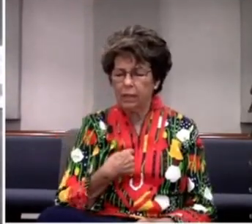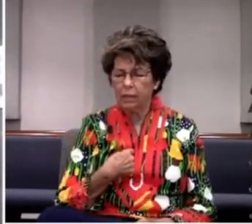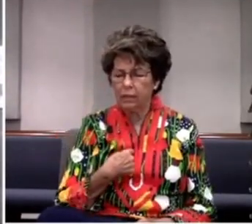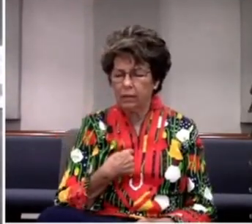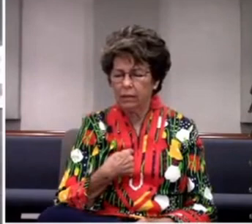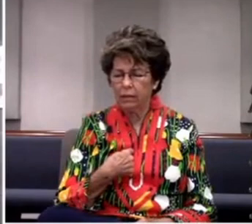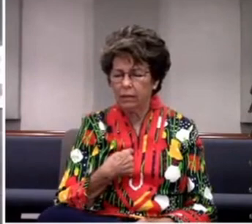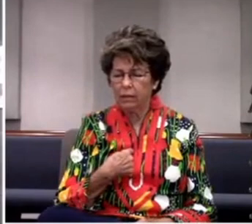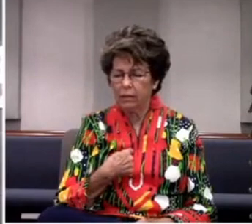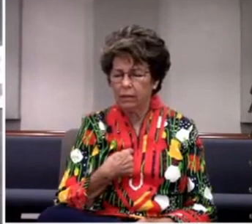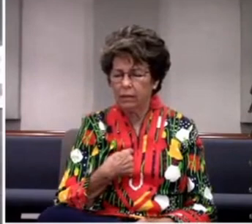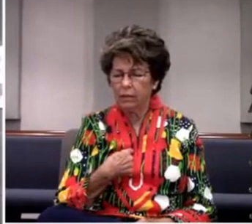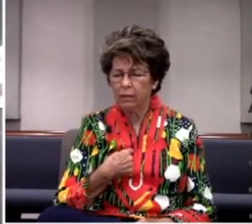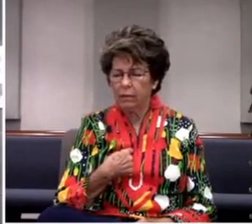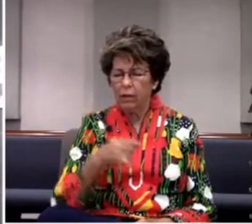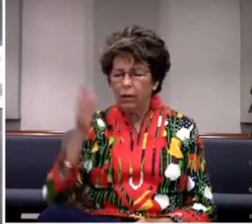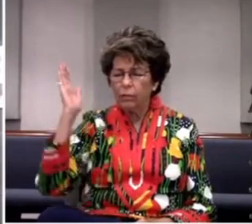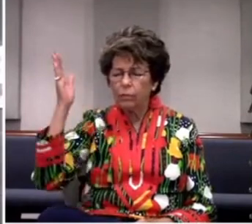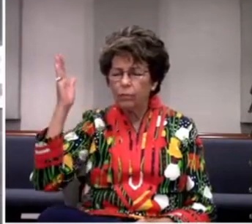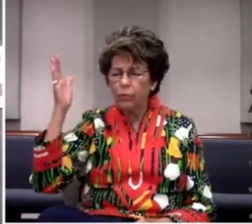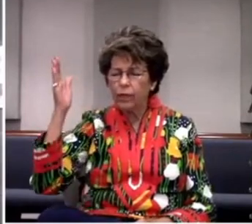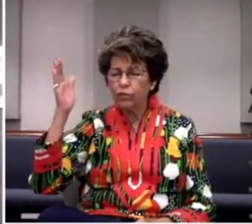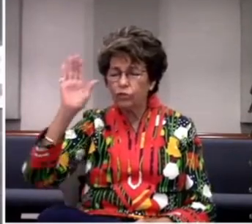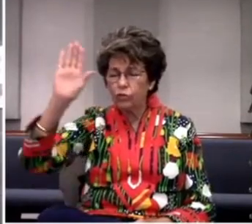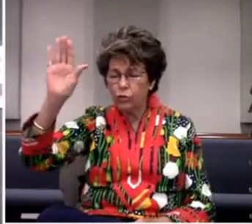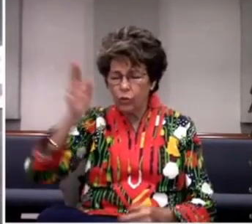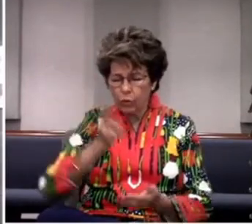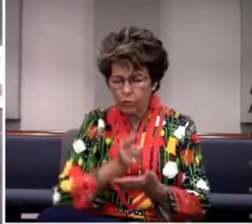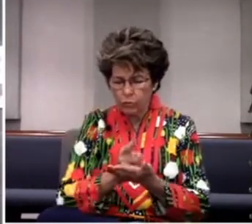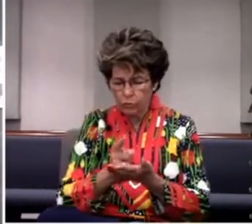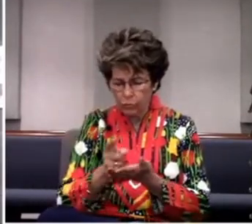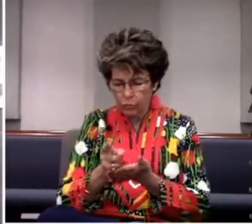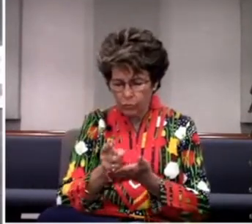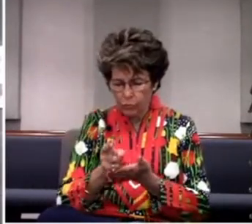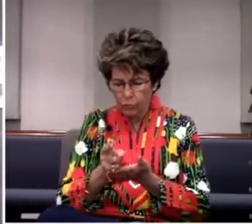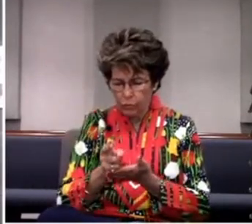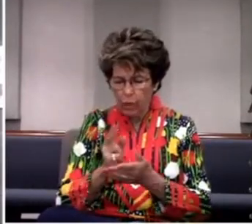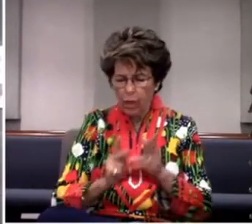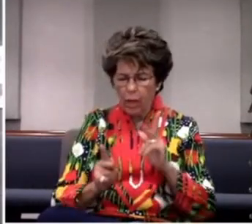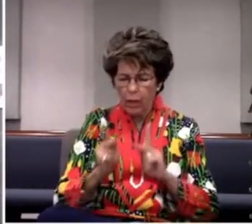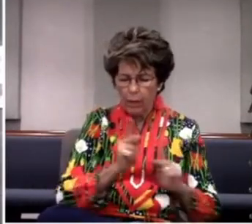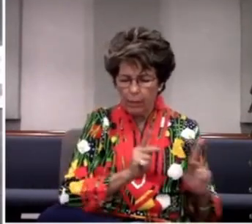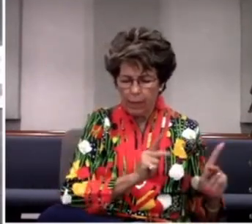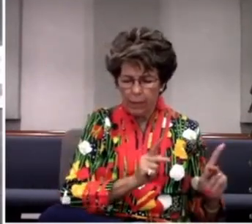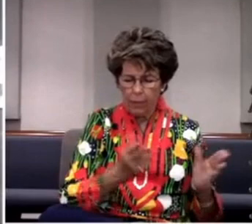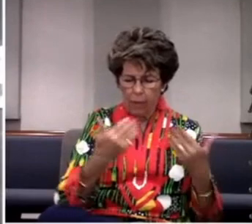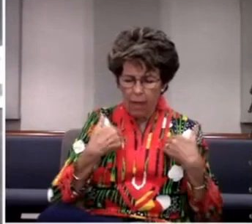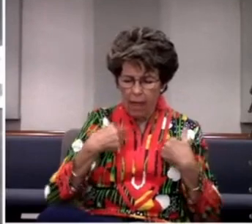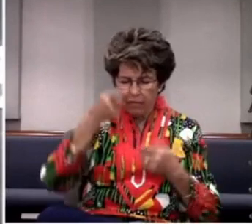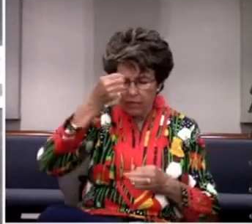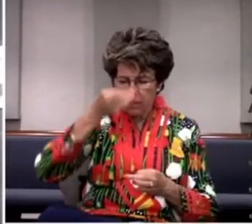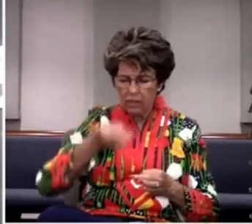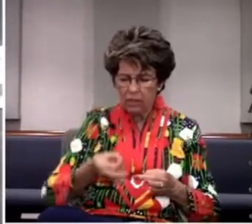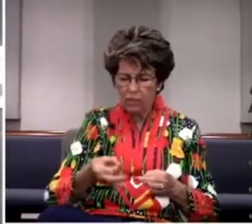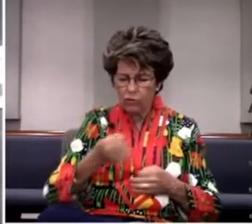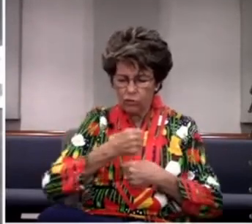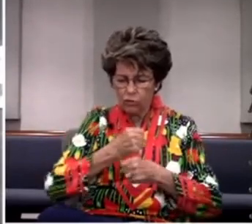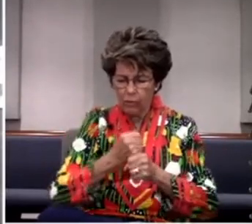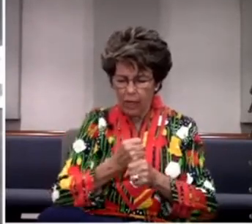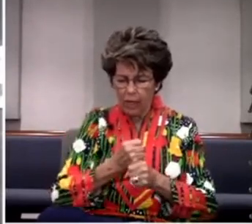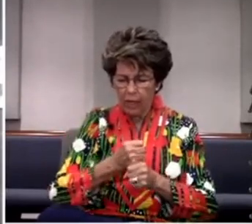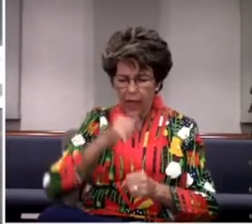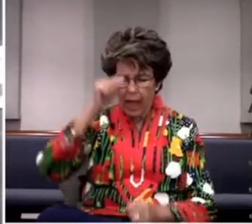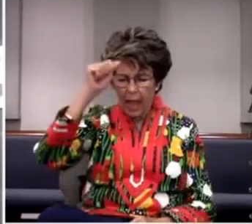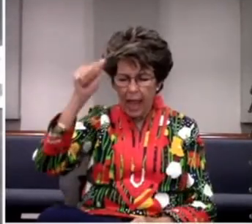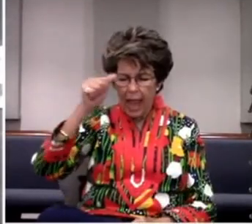saints preach the truth. And people have to make a decision. Adam